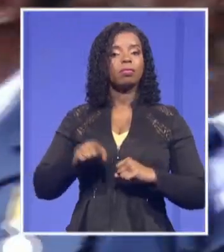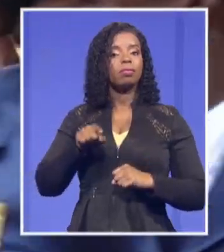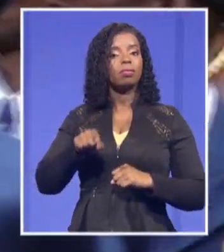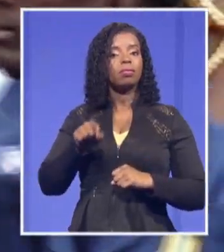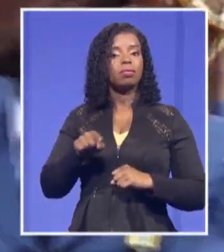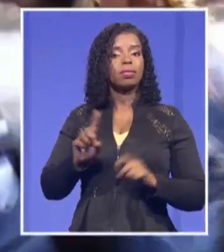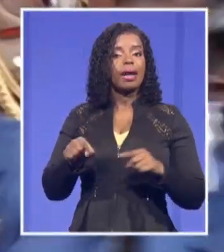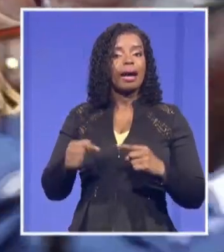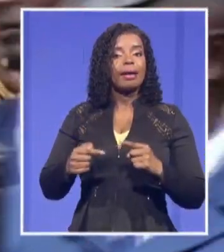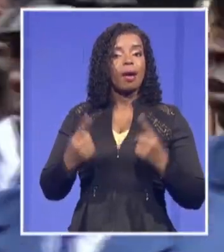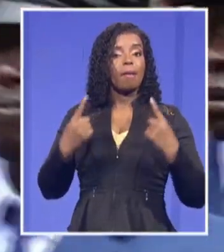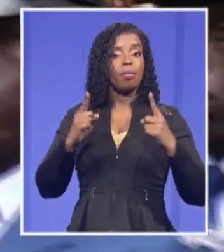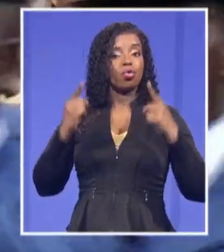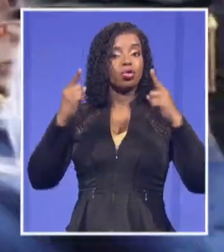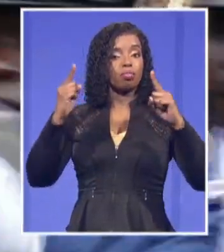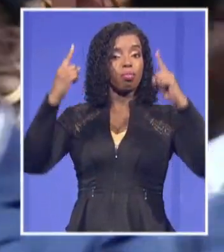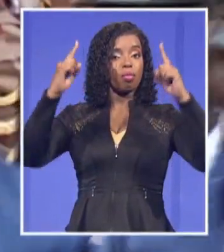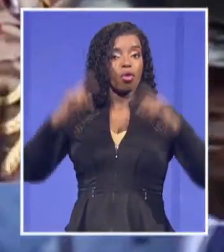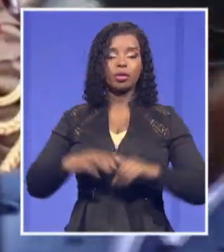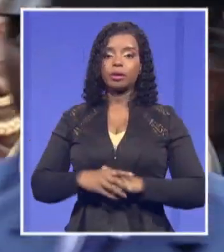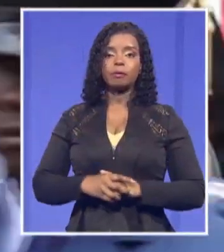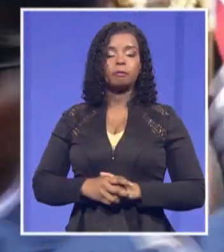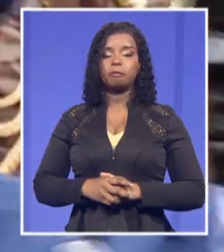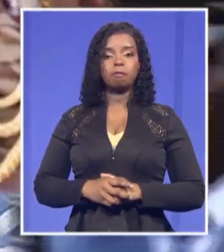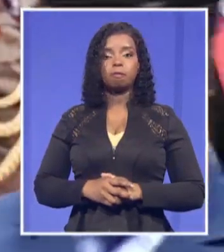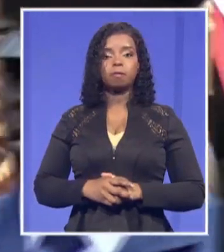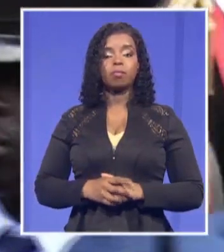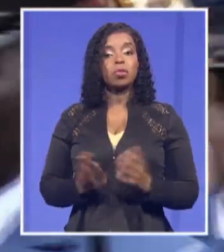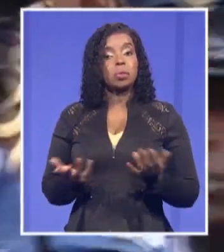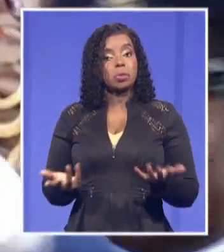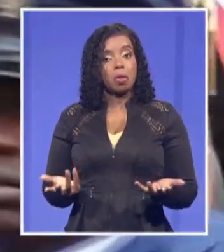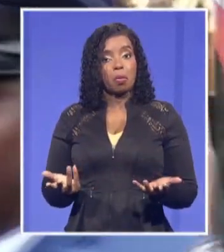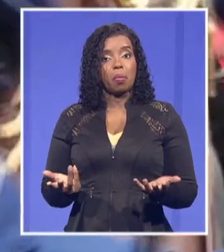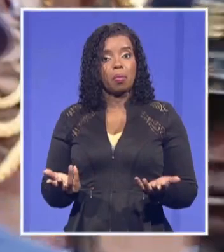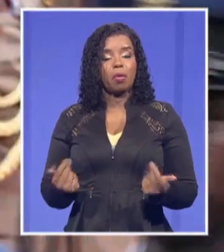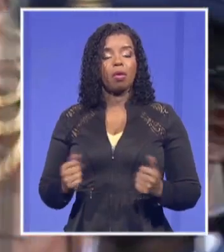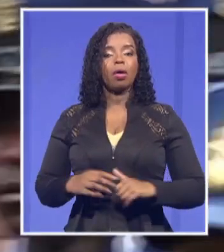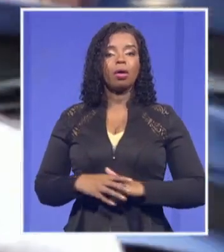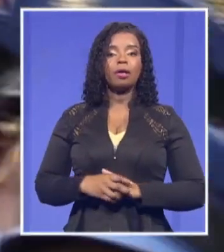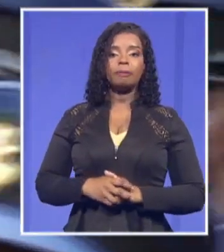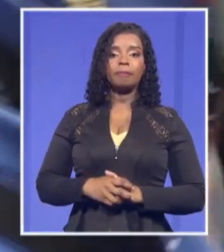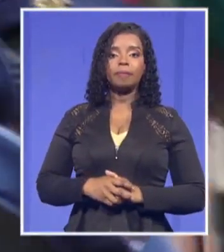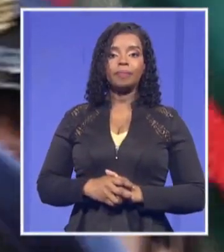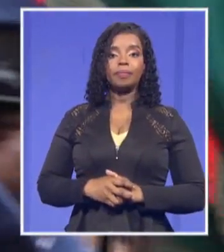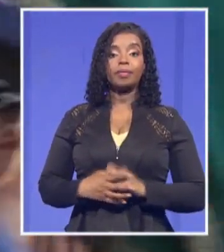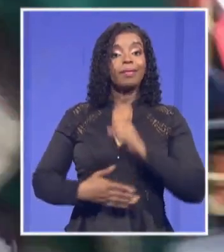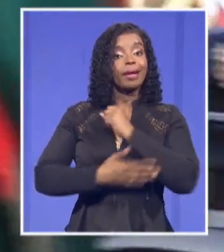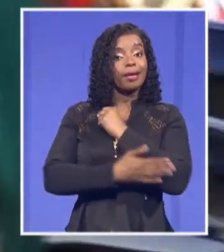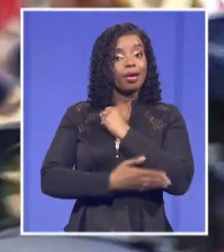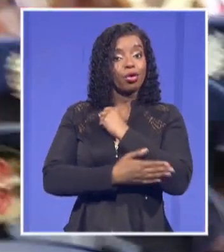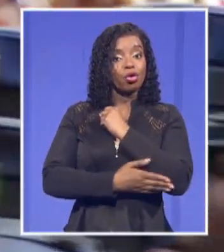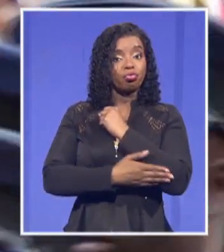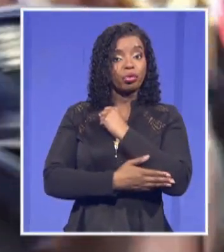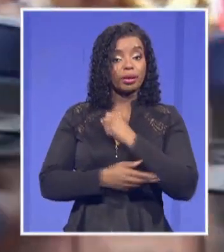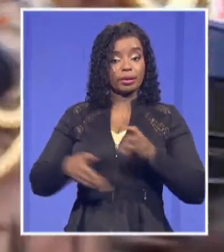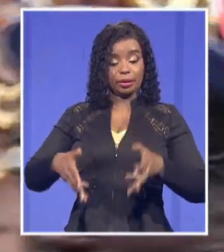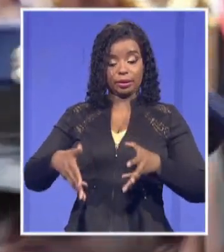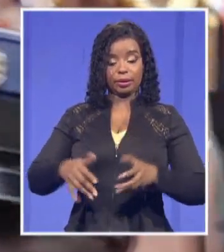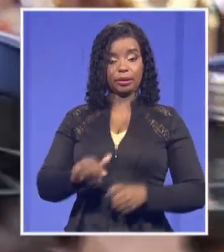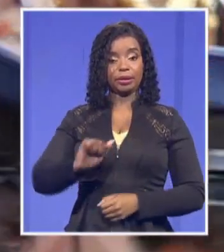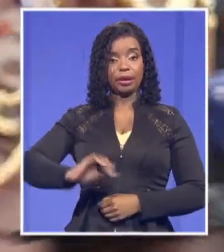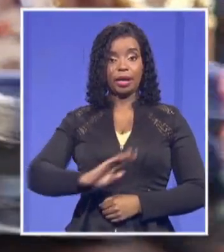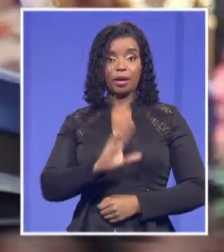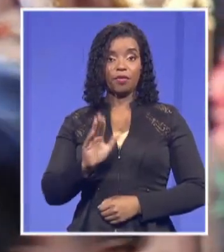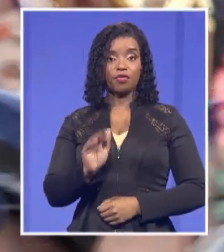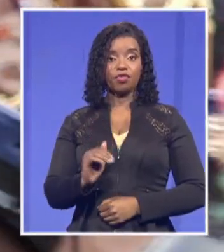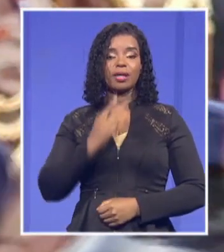achieve prosperity unless you have peace. And therefore, the countries on the continent see South Africa